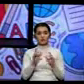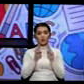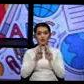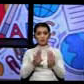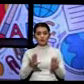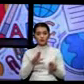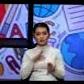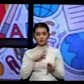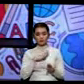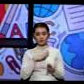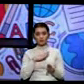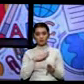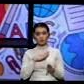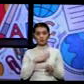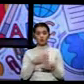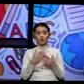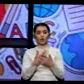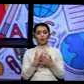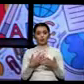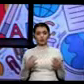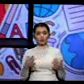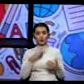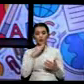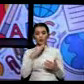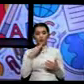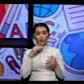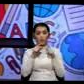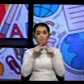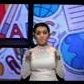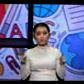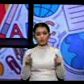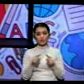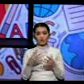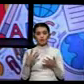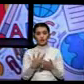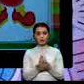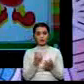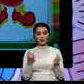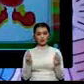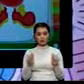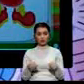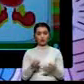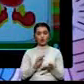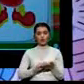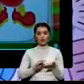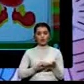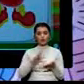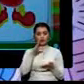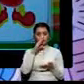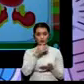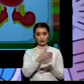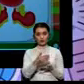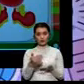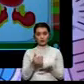namoyish etib o'tganimdek, turli xil ko'p burchaklarni aniqlash mumkin ekan. Uni yozishga